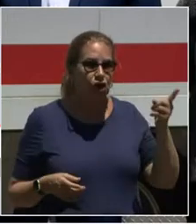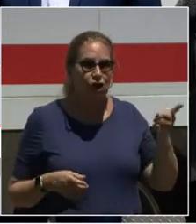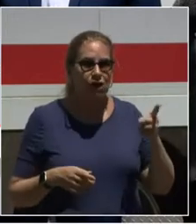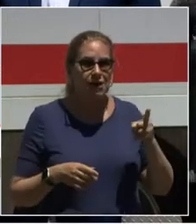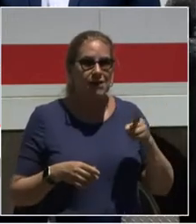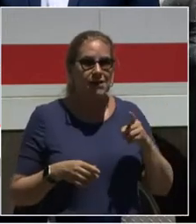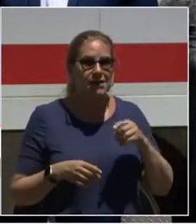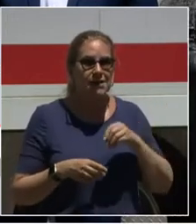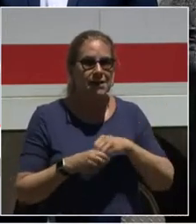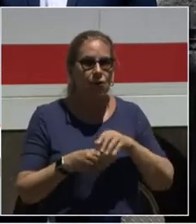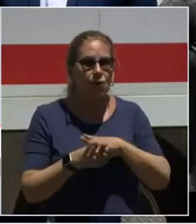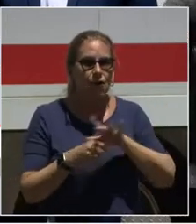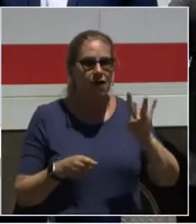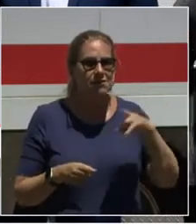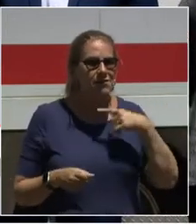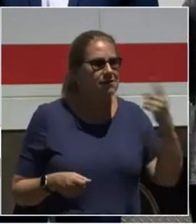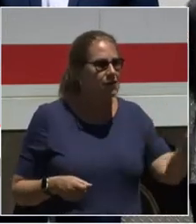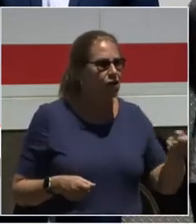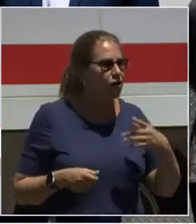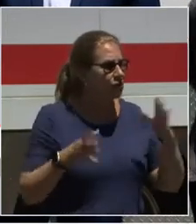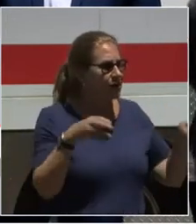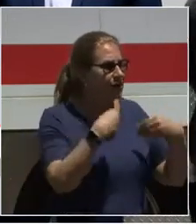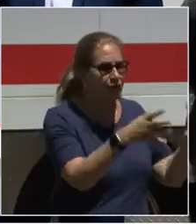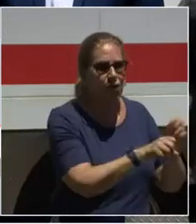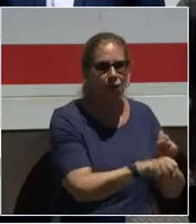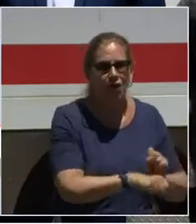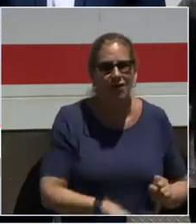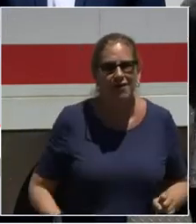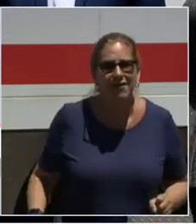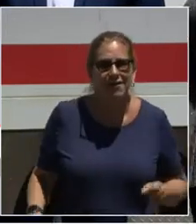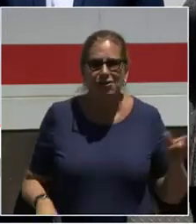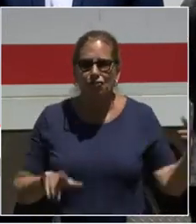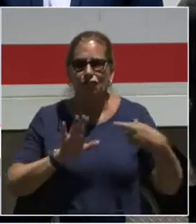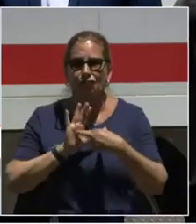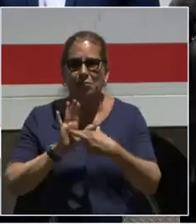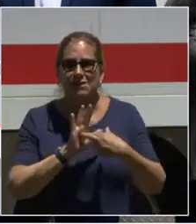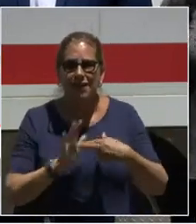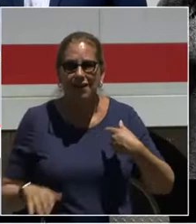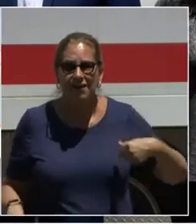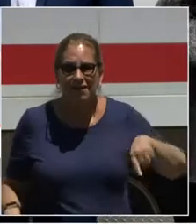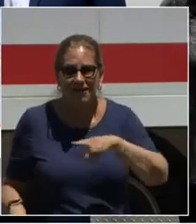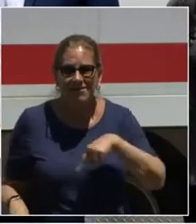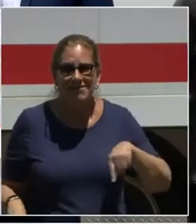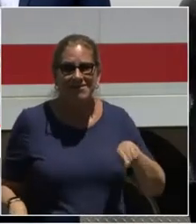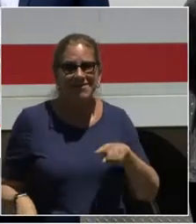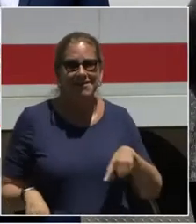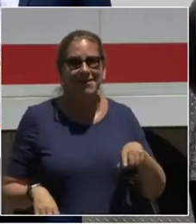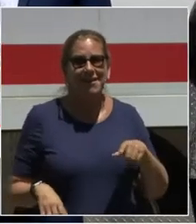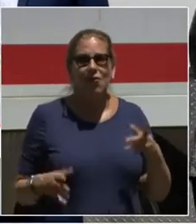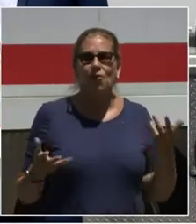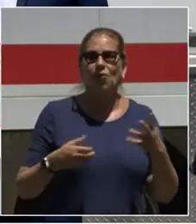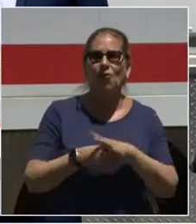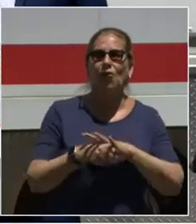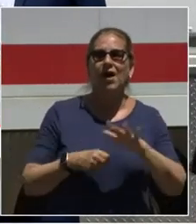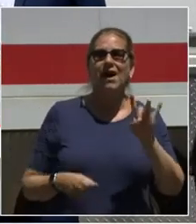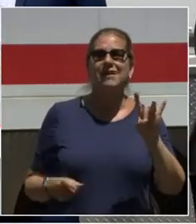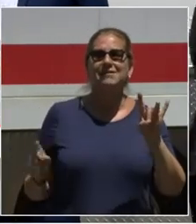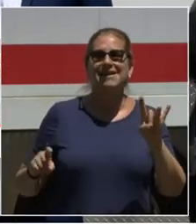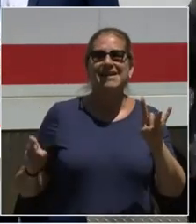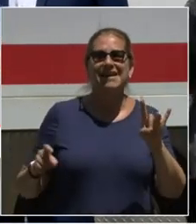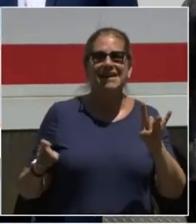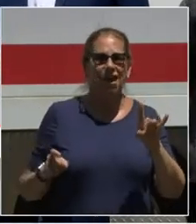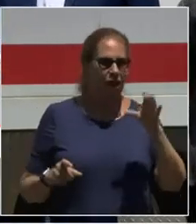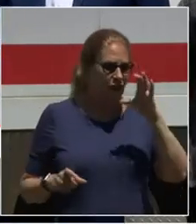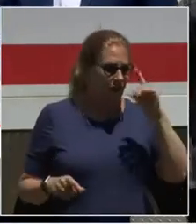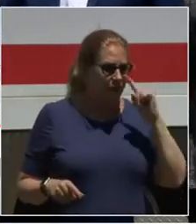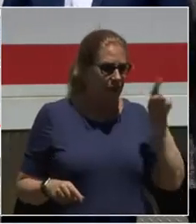work. She represents me, and she's going to tell me what Ward 8 needs. So make sure you look for Christina at our